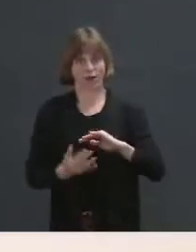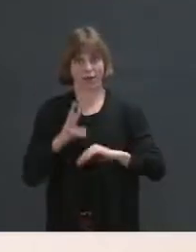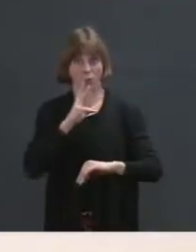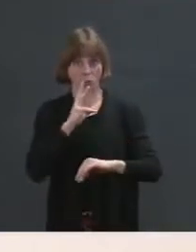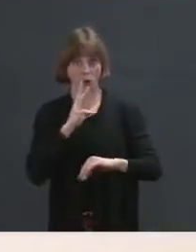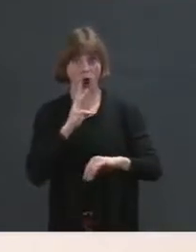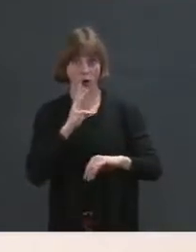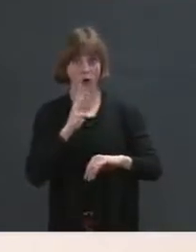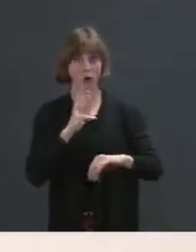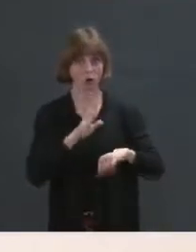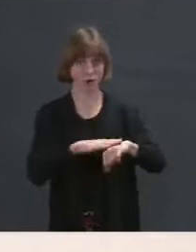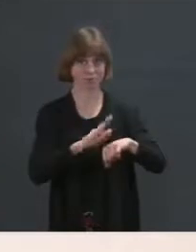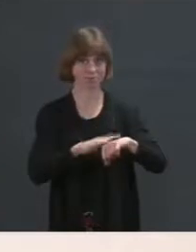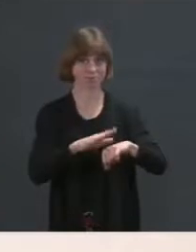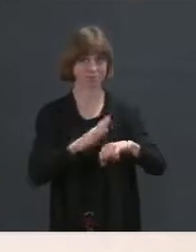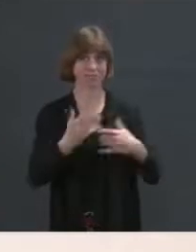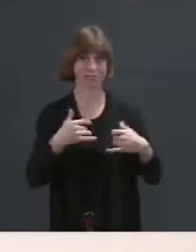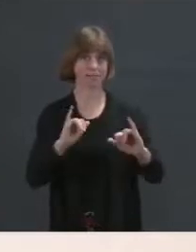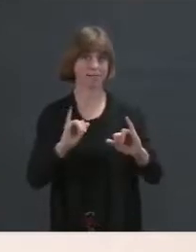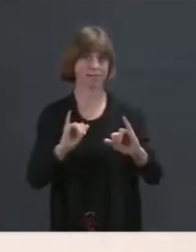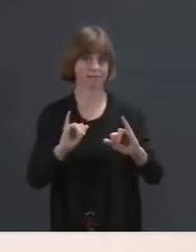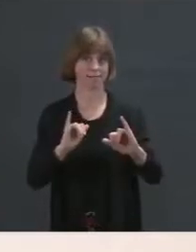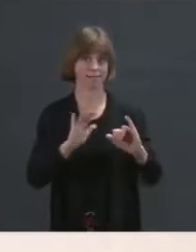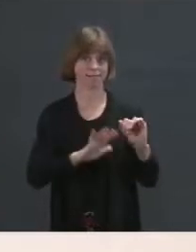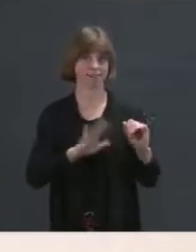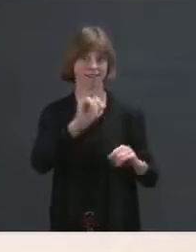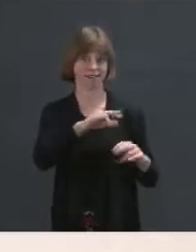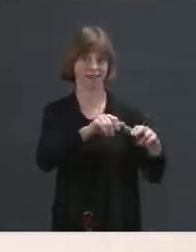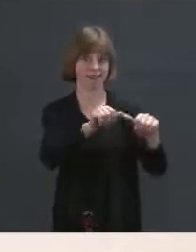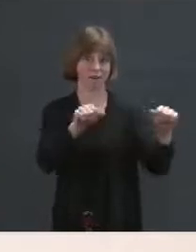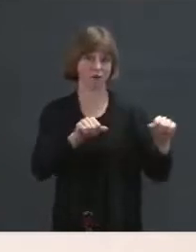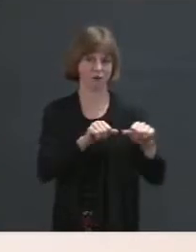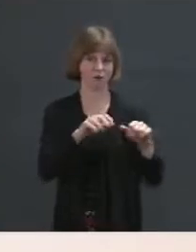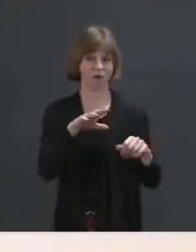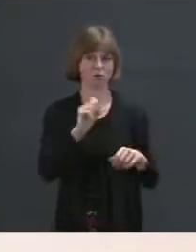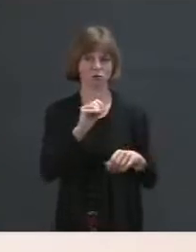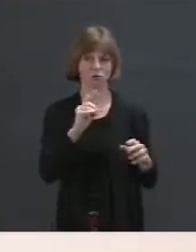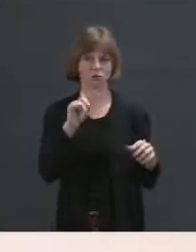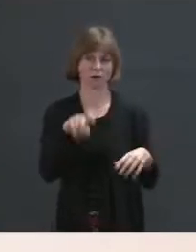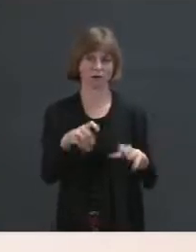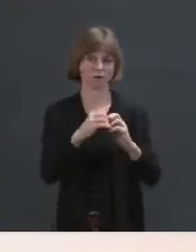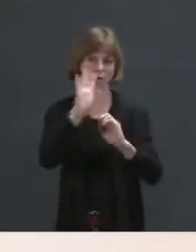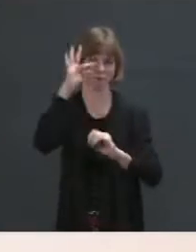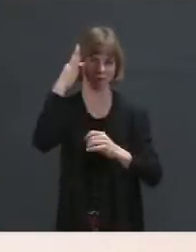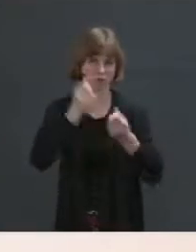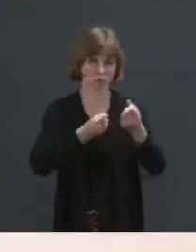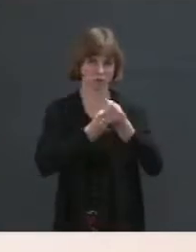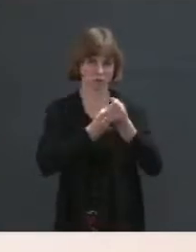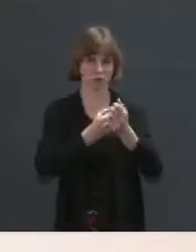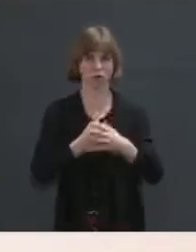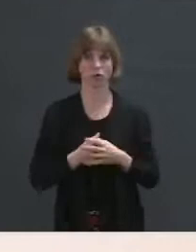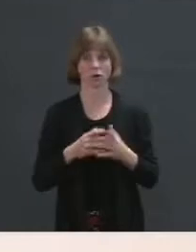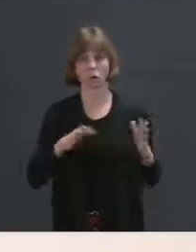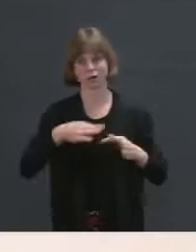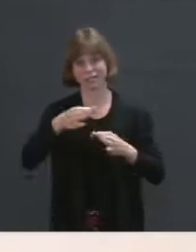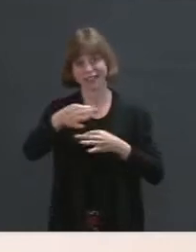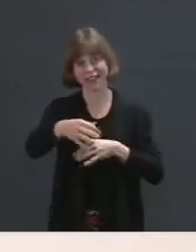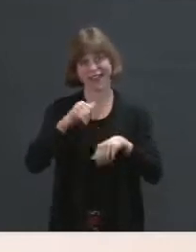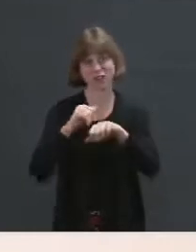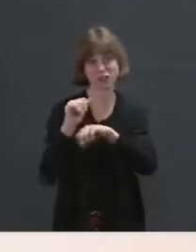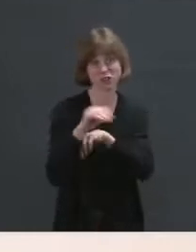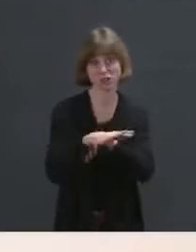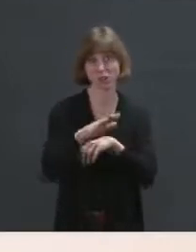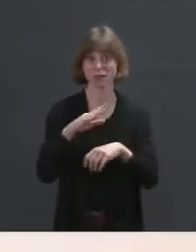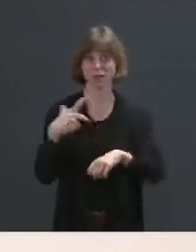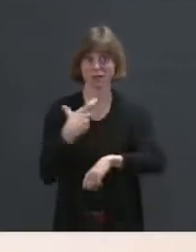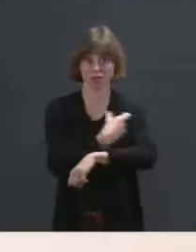improving, remain an ongoing issue across the region, requiring additional federal support. Delayed shipments of COVID-19 vaccine